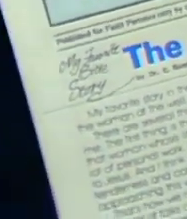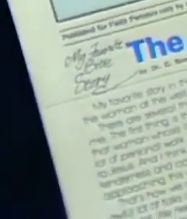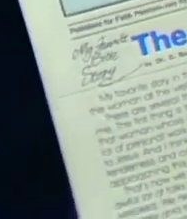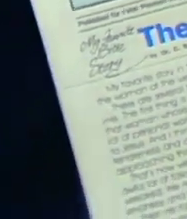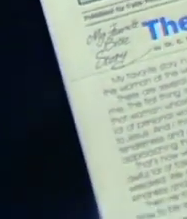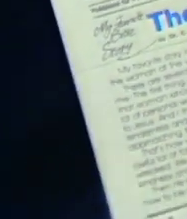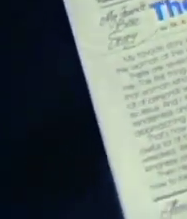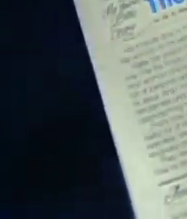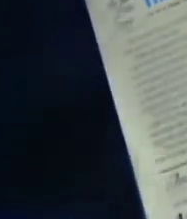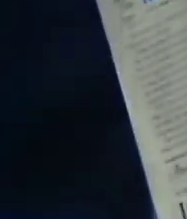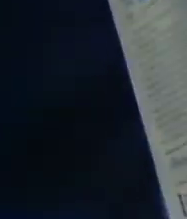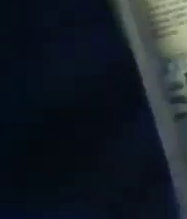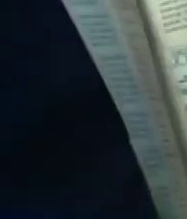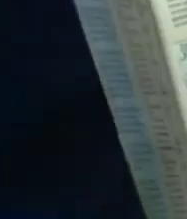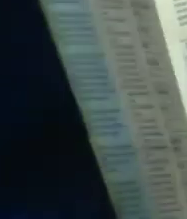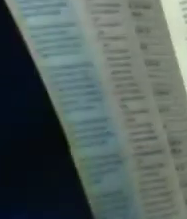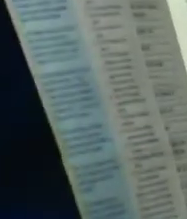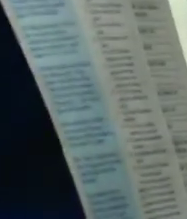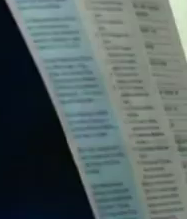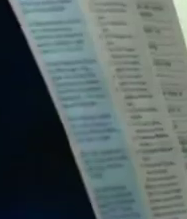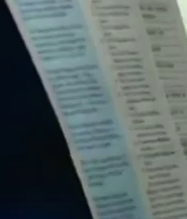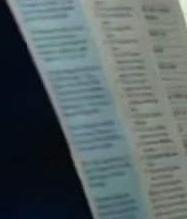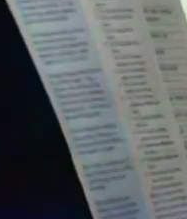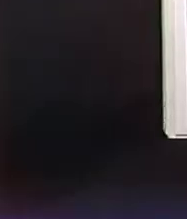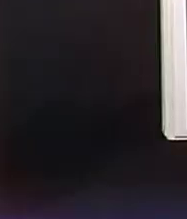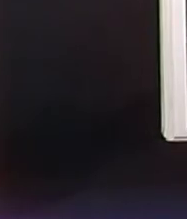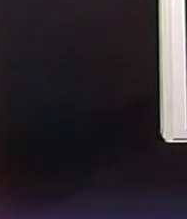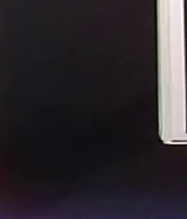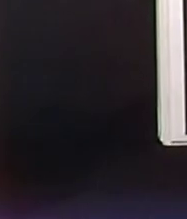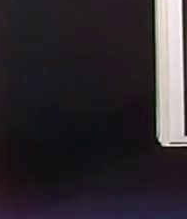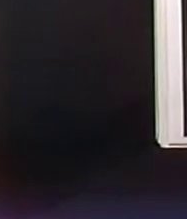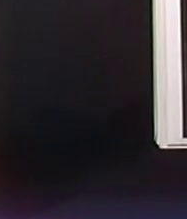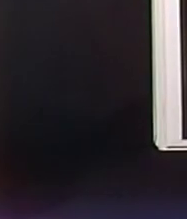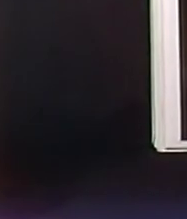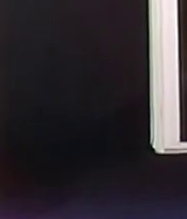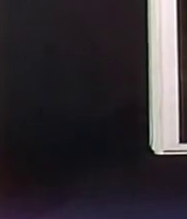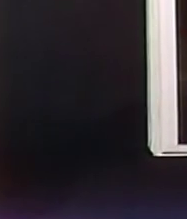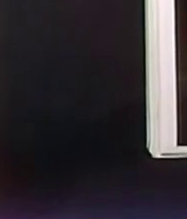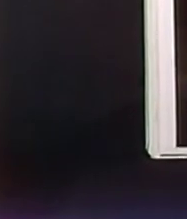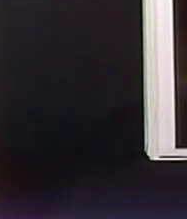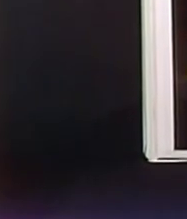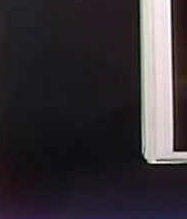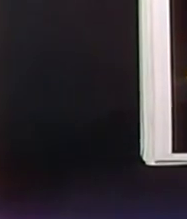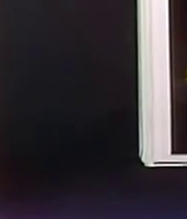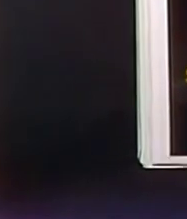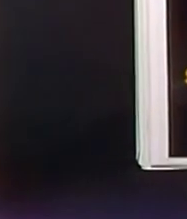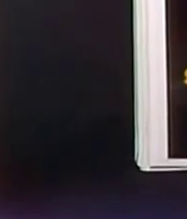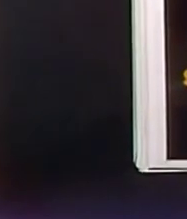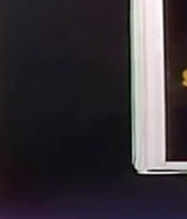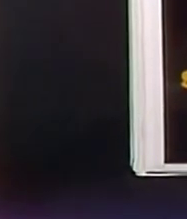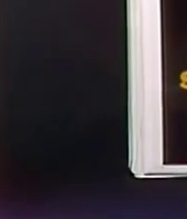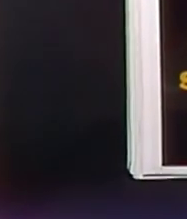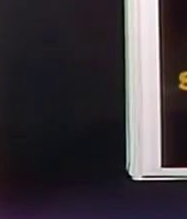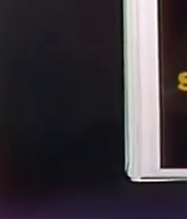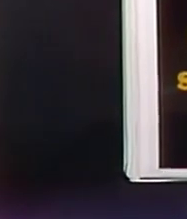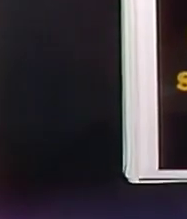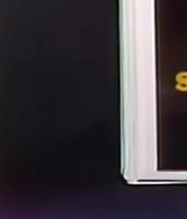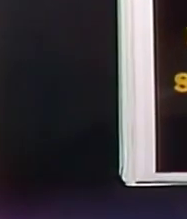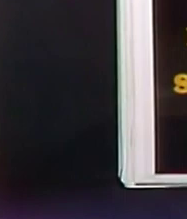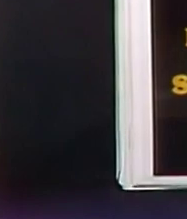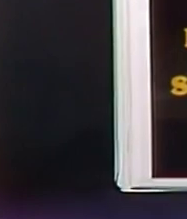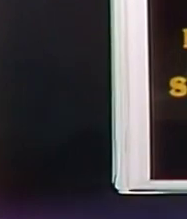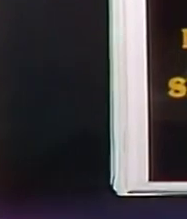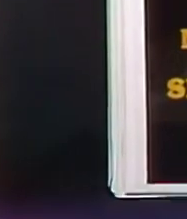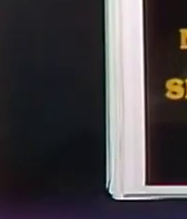insider's perspective of this ministry. Finally, if you call before noon on Monday, March 28th, you will also receive this